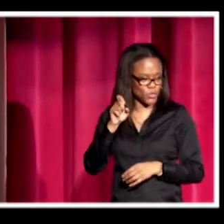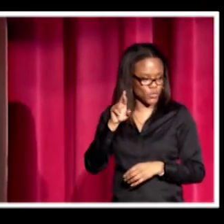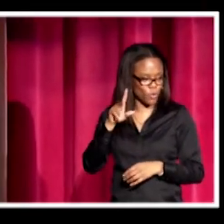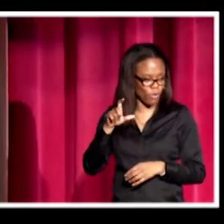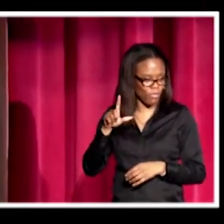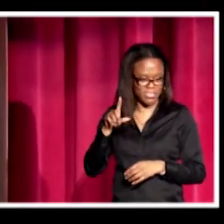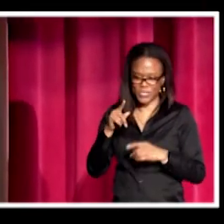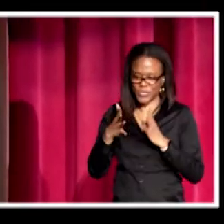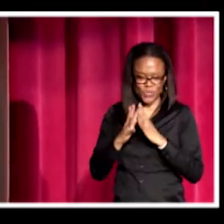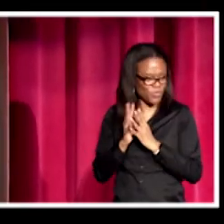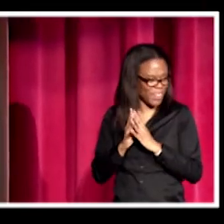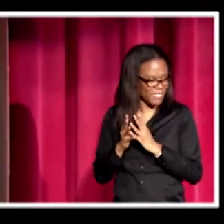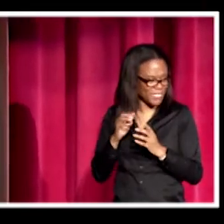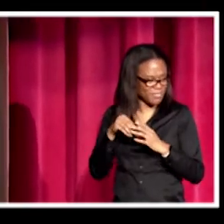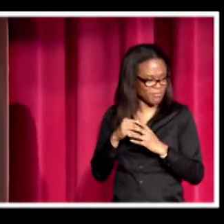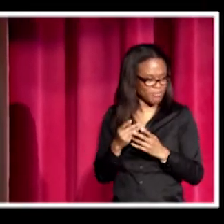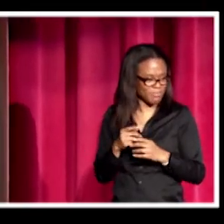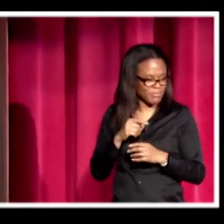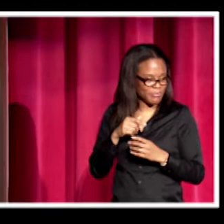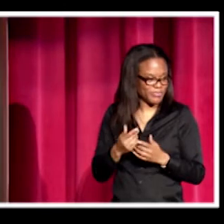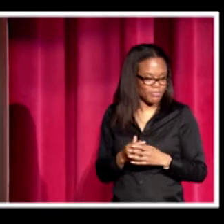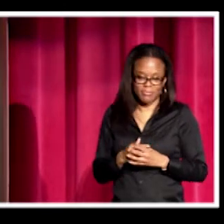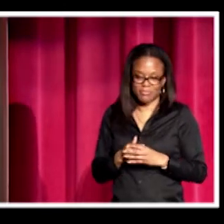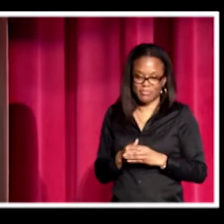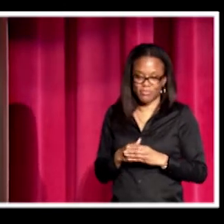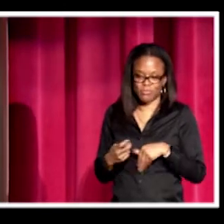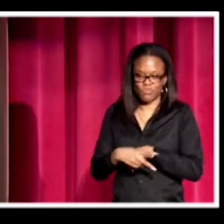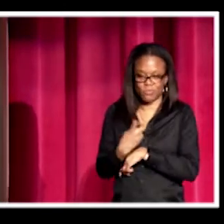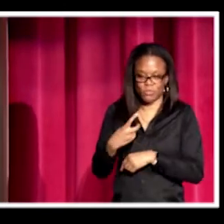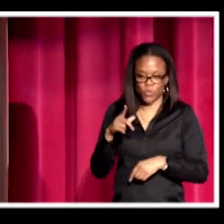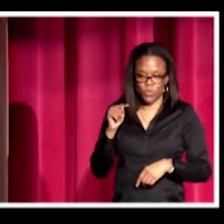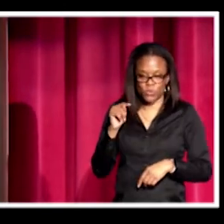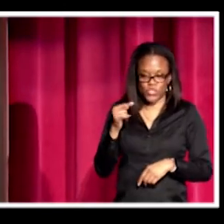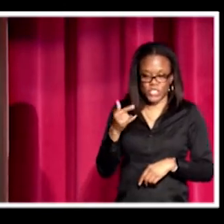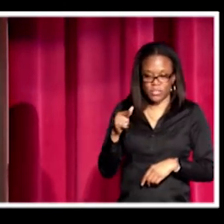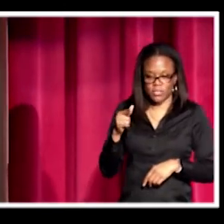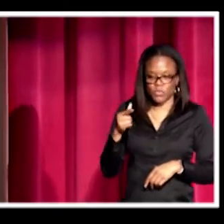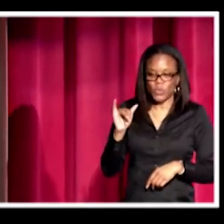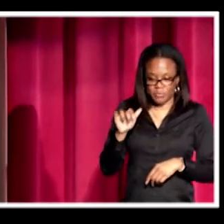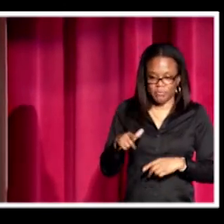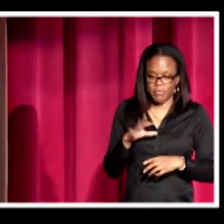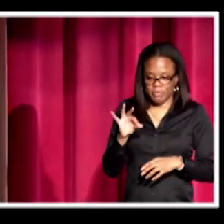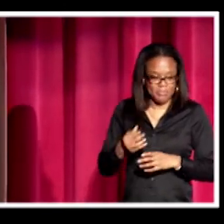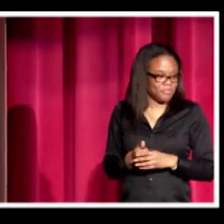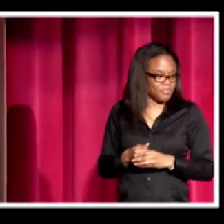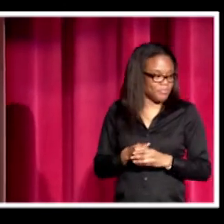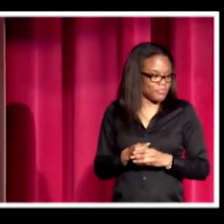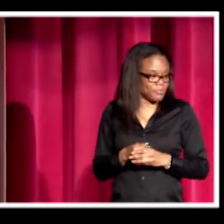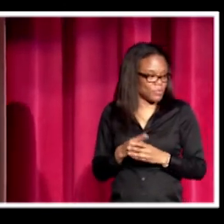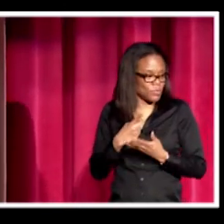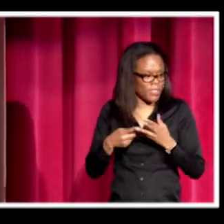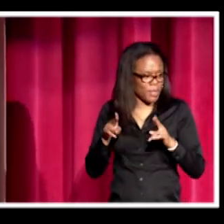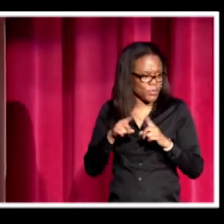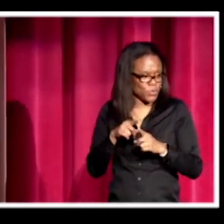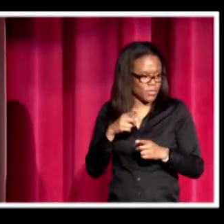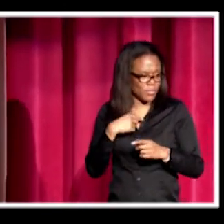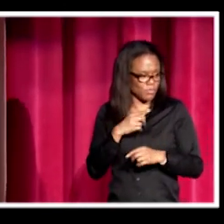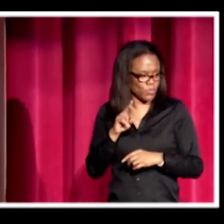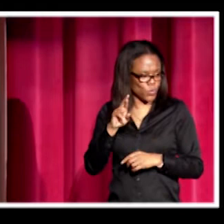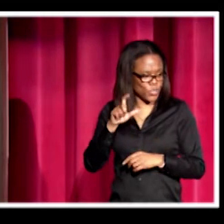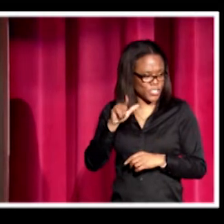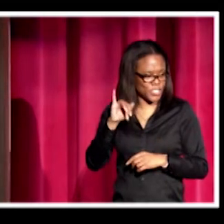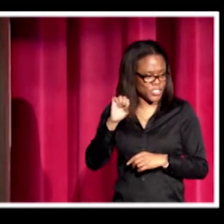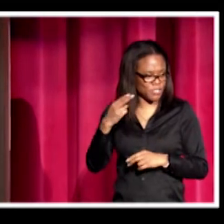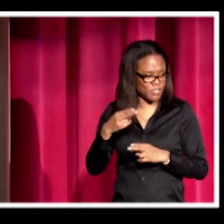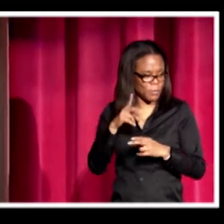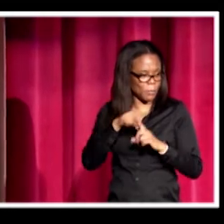young Relisha Rudd. There are many unanswered questions about what happened to Relisha, But one thing we know for sure